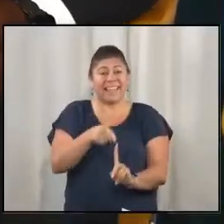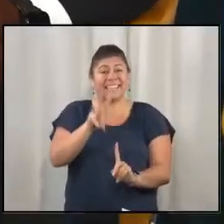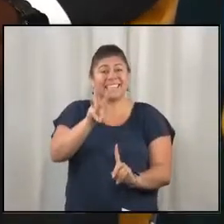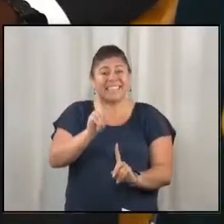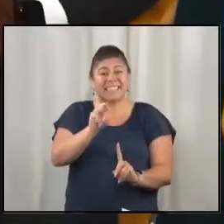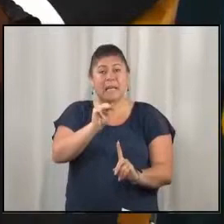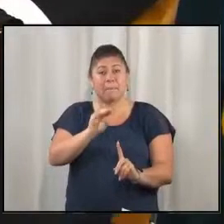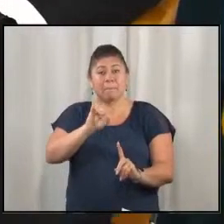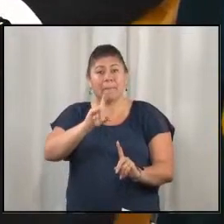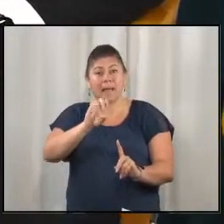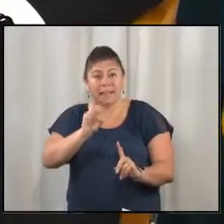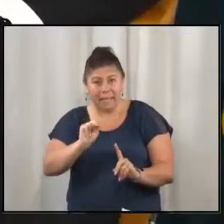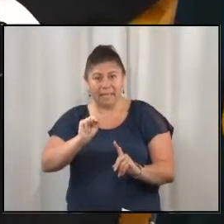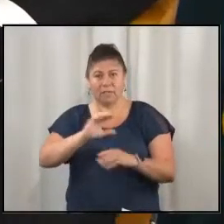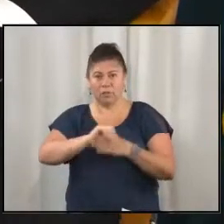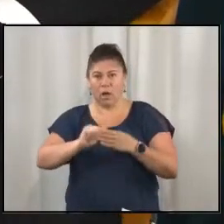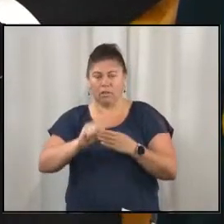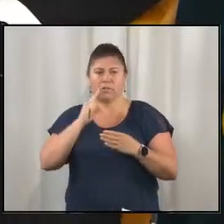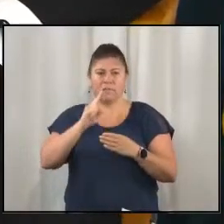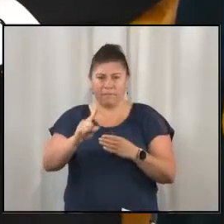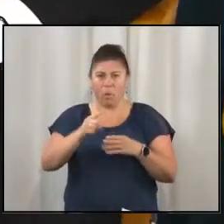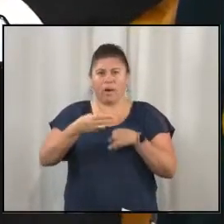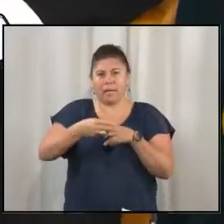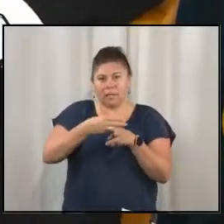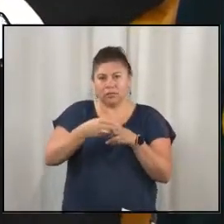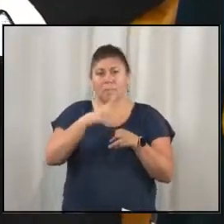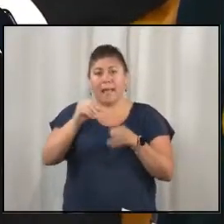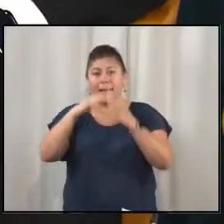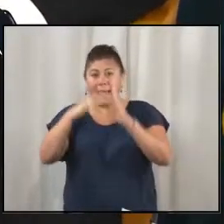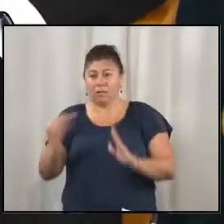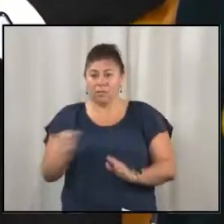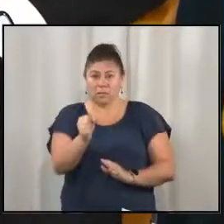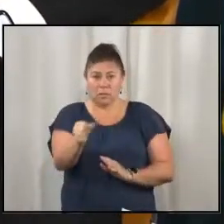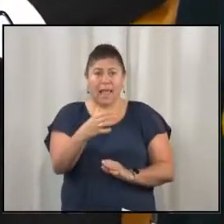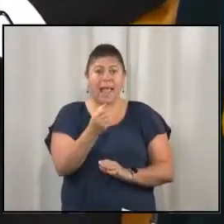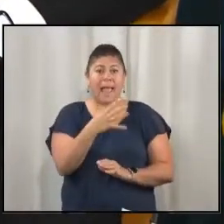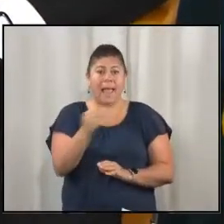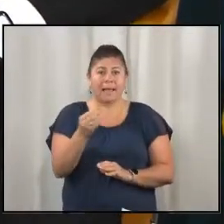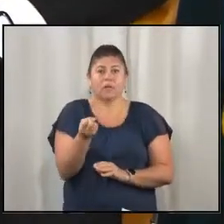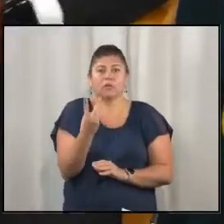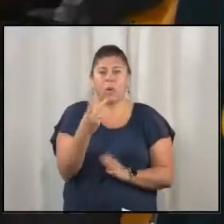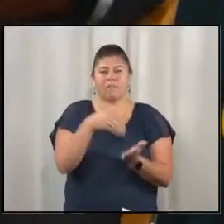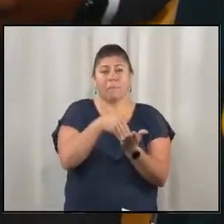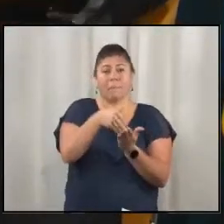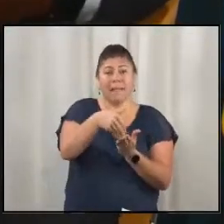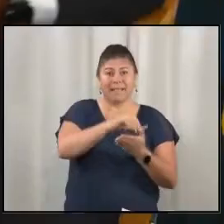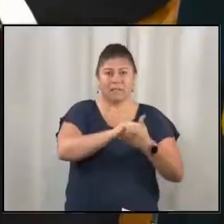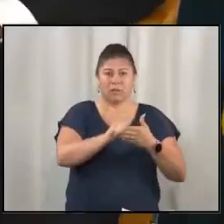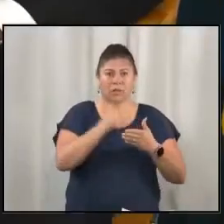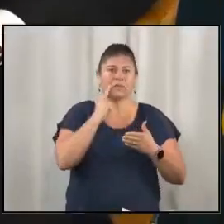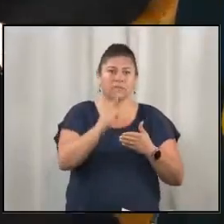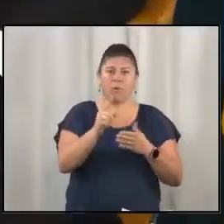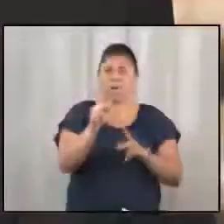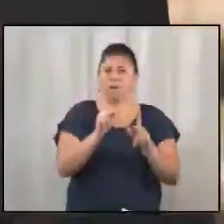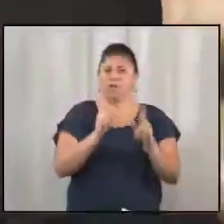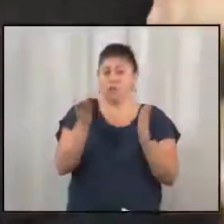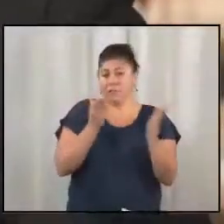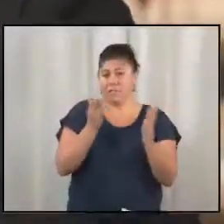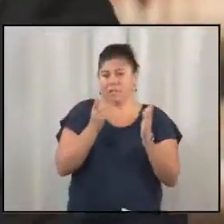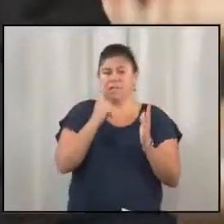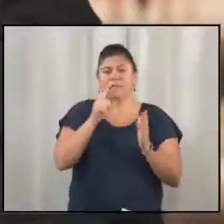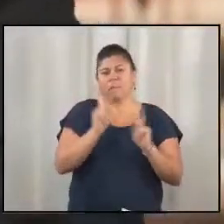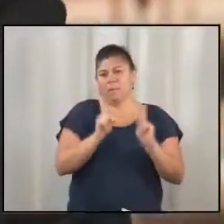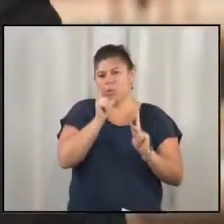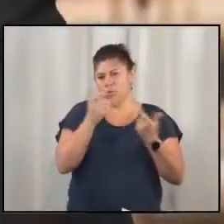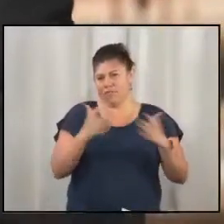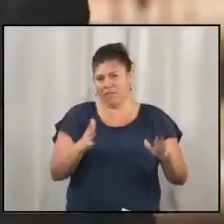for interim and permanent housing opportunities and $12 million for services for people experiencing homelessness,